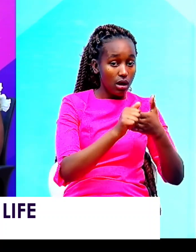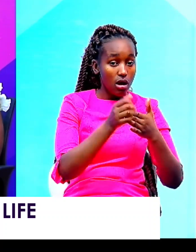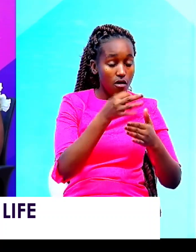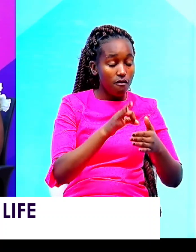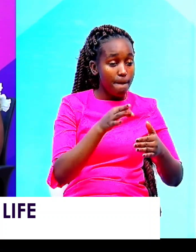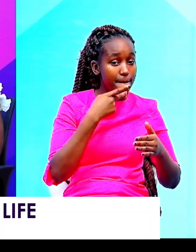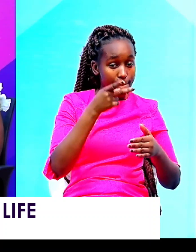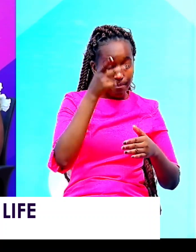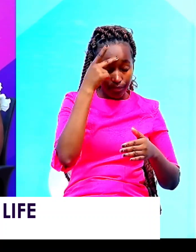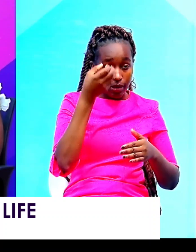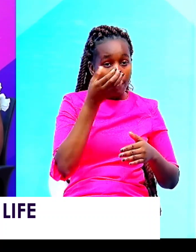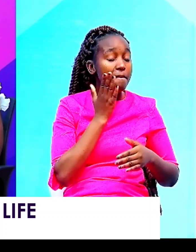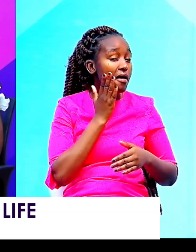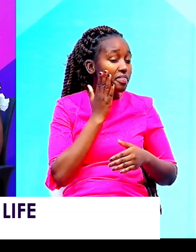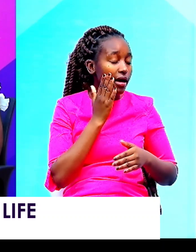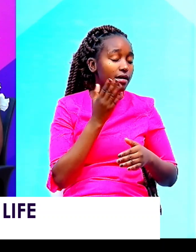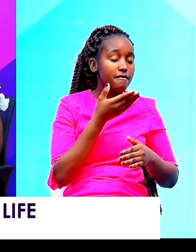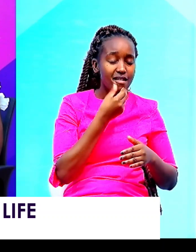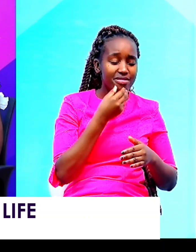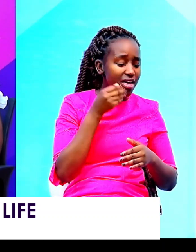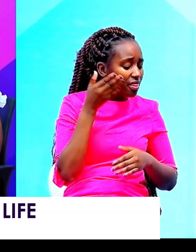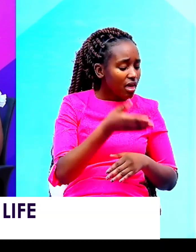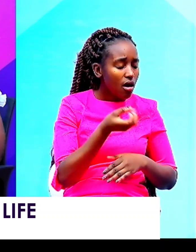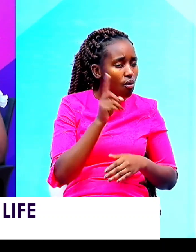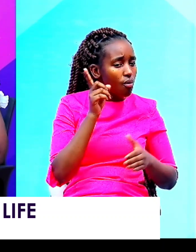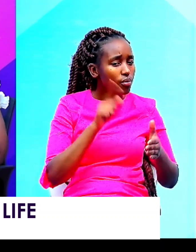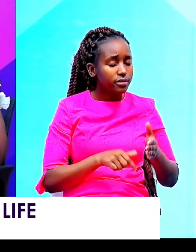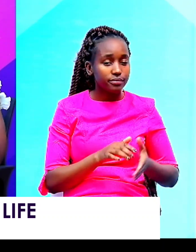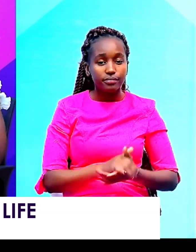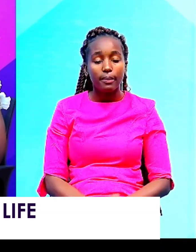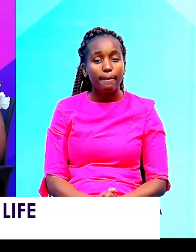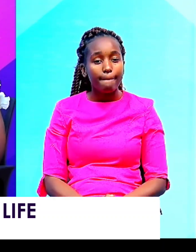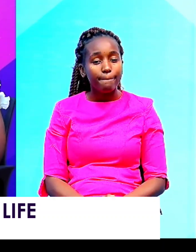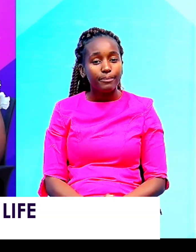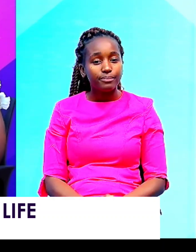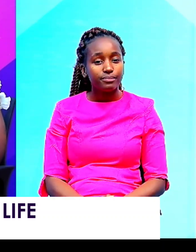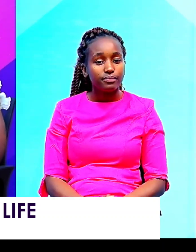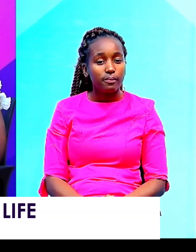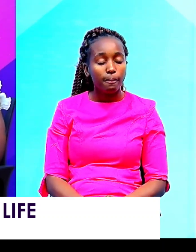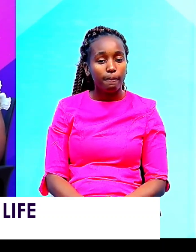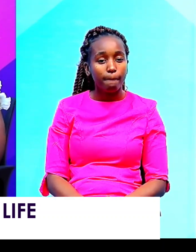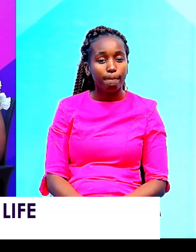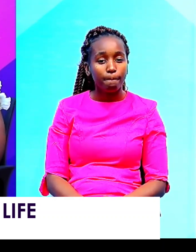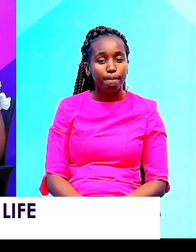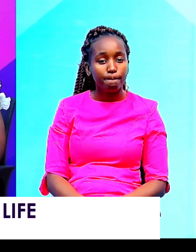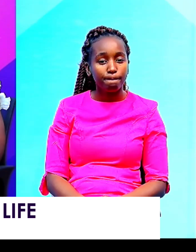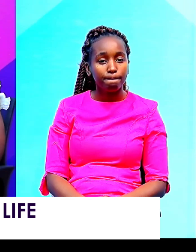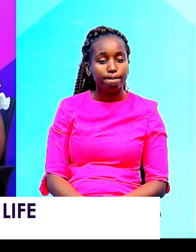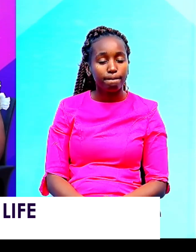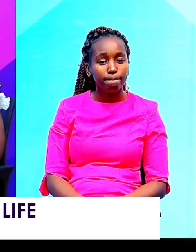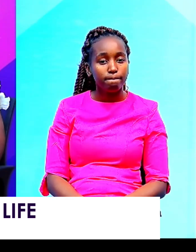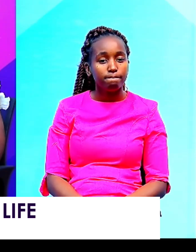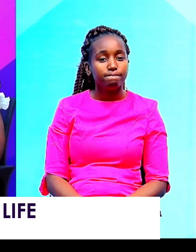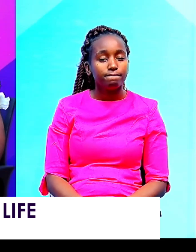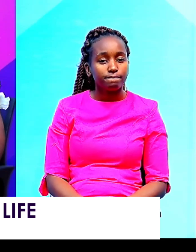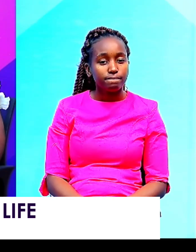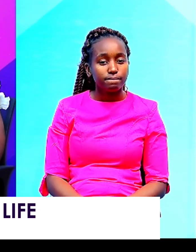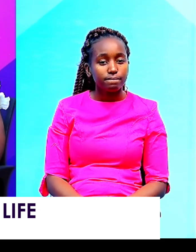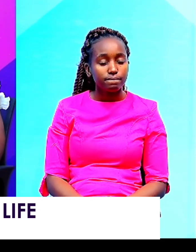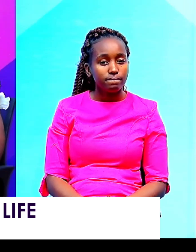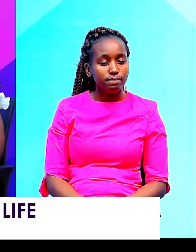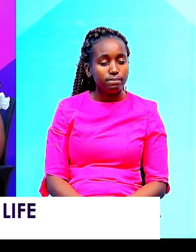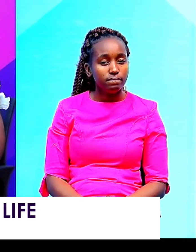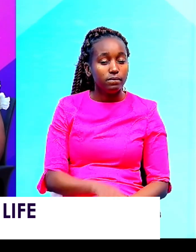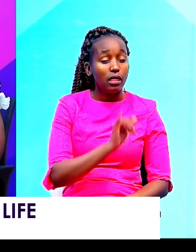mothers, because mothers are the social engineers of these children. They're the ones who engineer them on what exactly they need to do. Is that